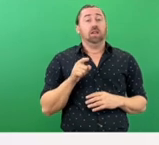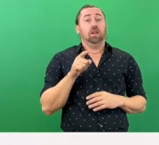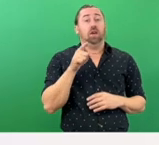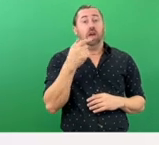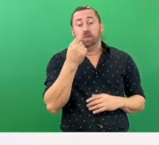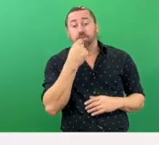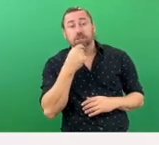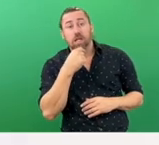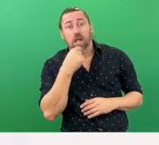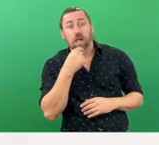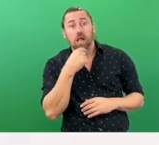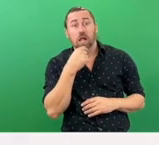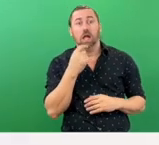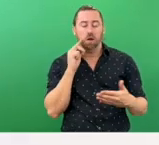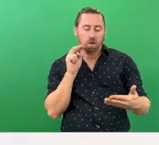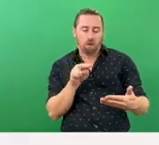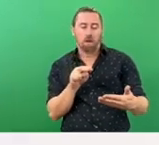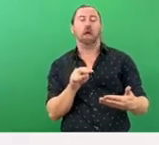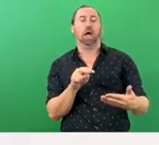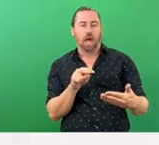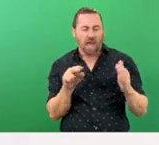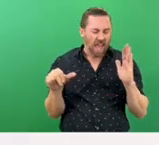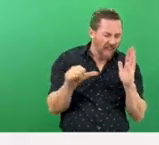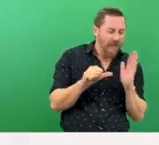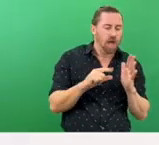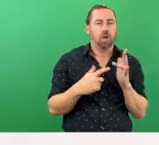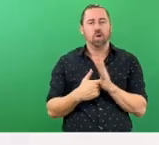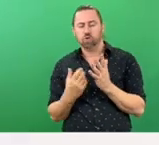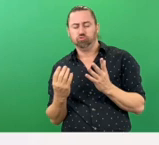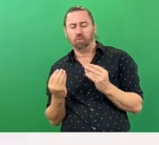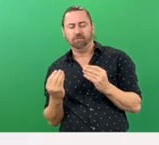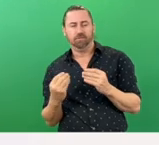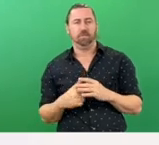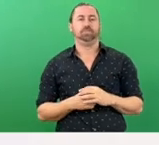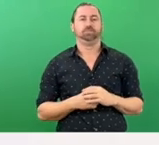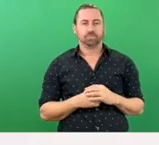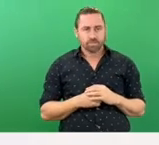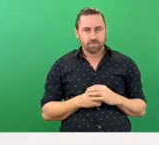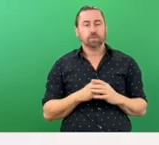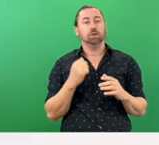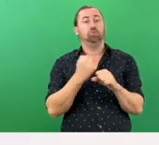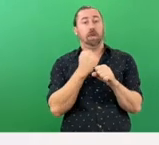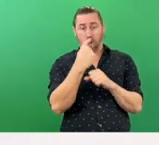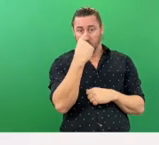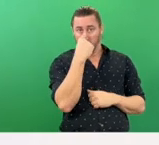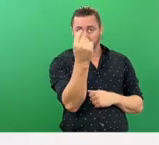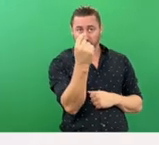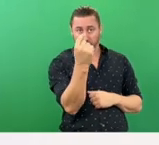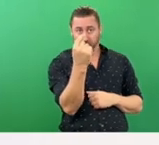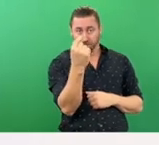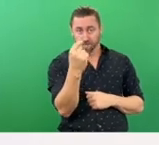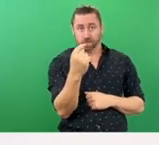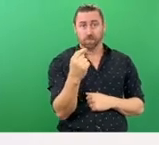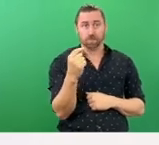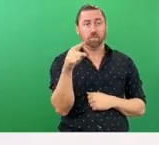so if you have a pencil, you can look at it right now and you'll get a sense of how hard or soft it is. Now, putting the proper point on your pencil.